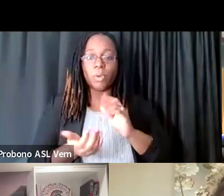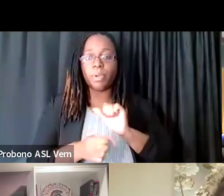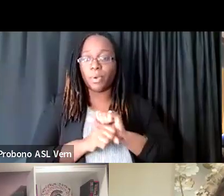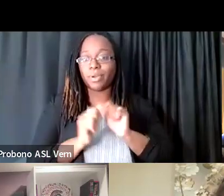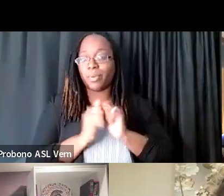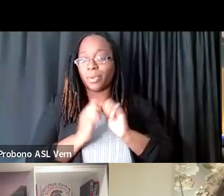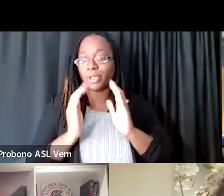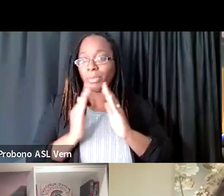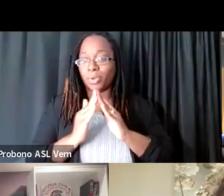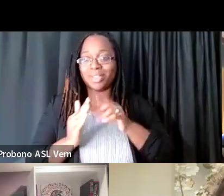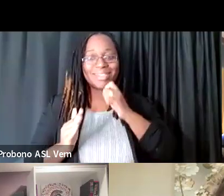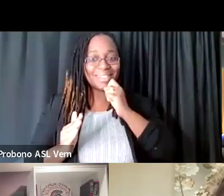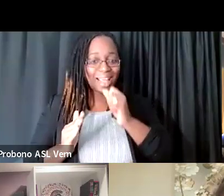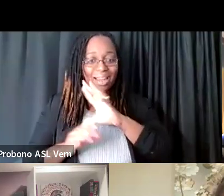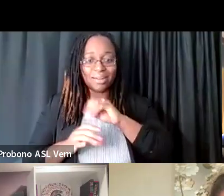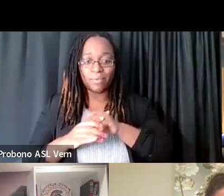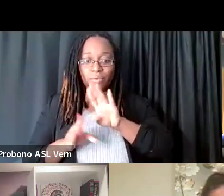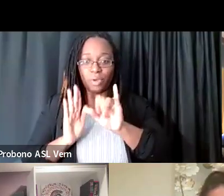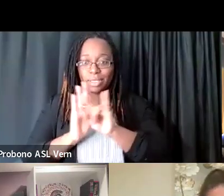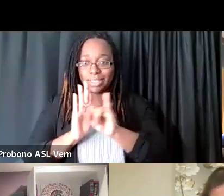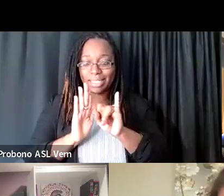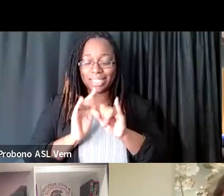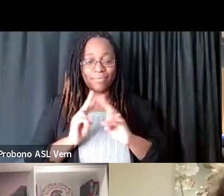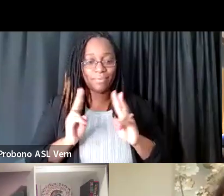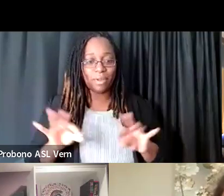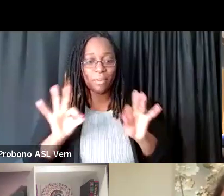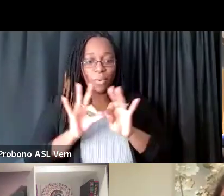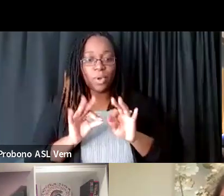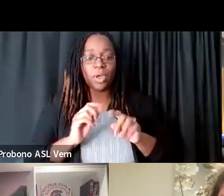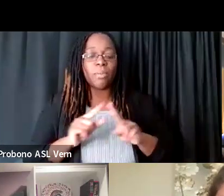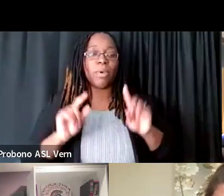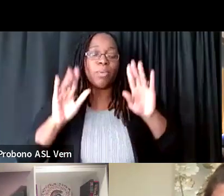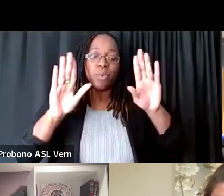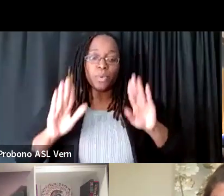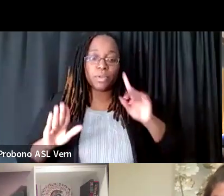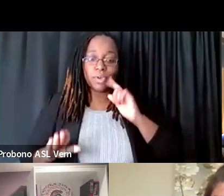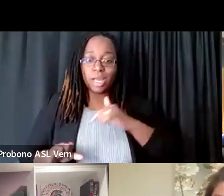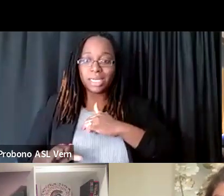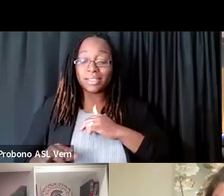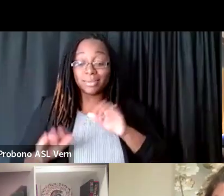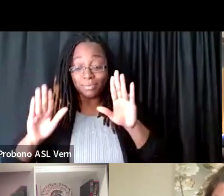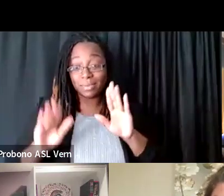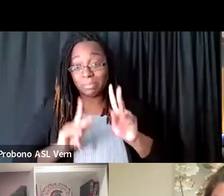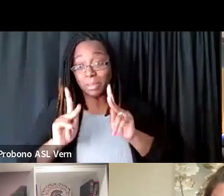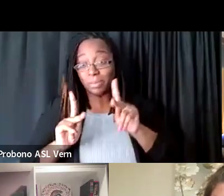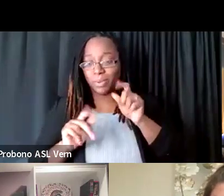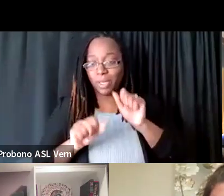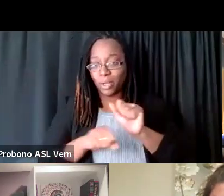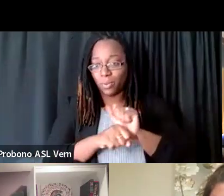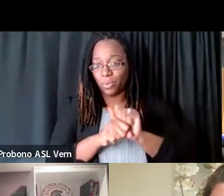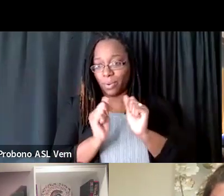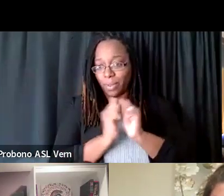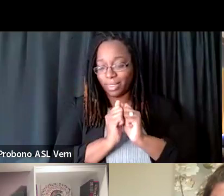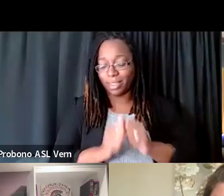is super important. But also just as, I mean, the wonderful part of this field is how many great people that you can work with. And so I